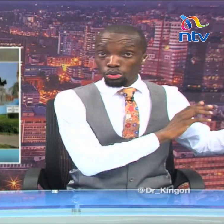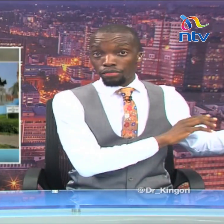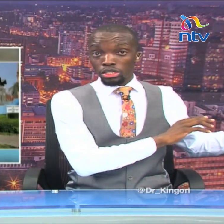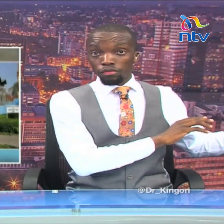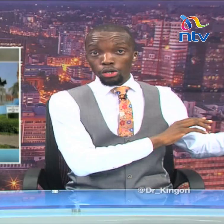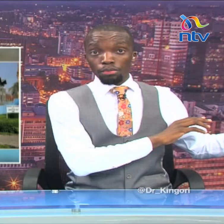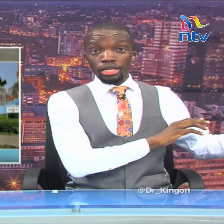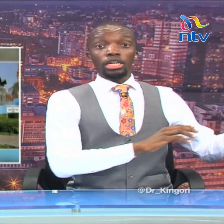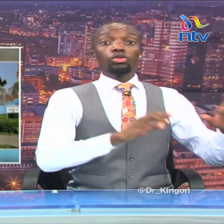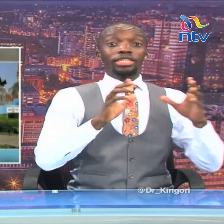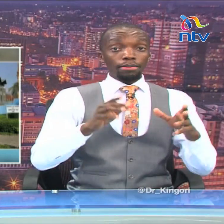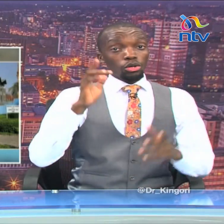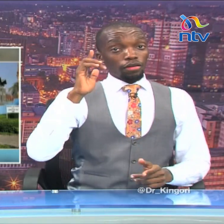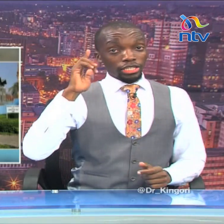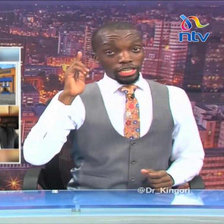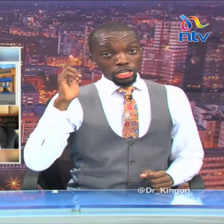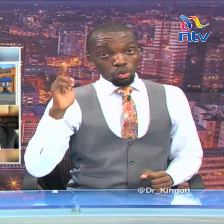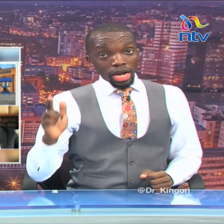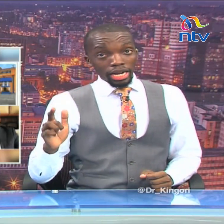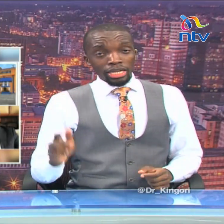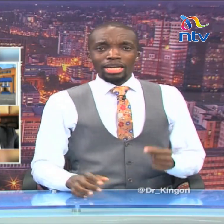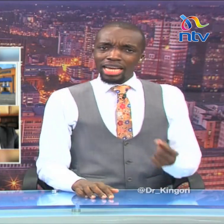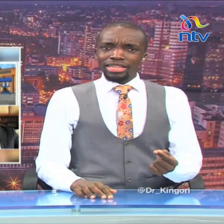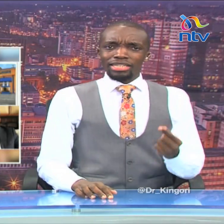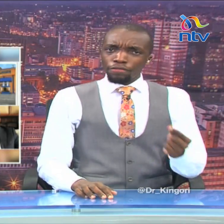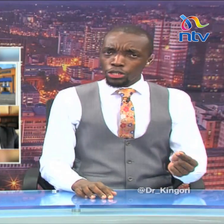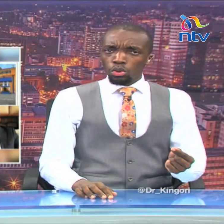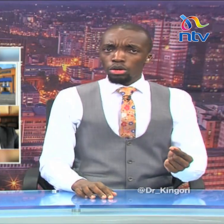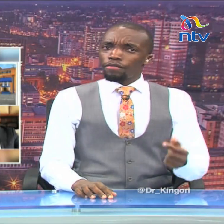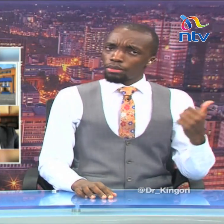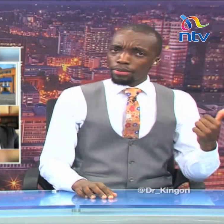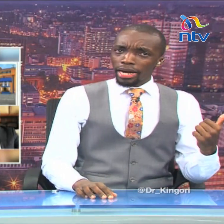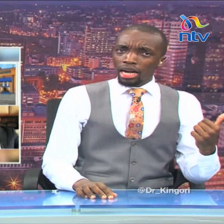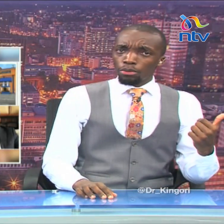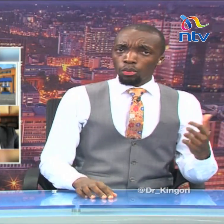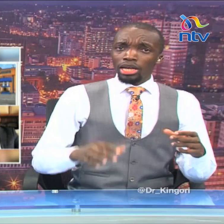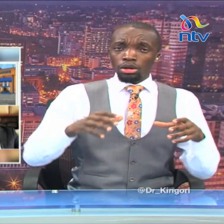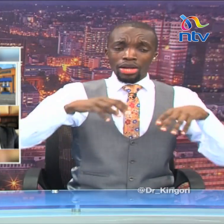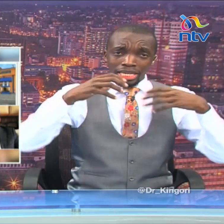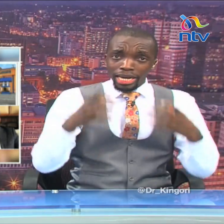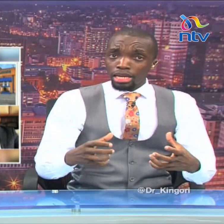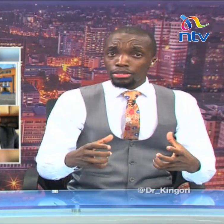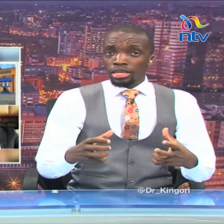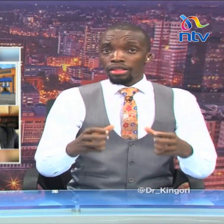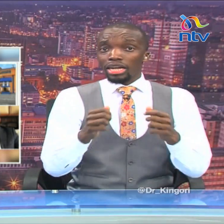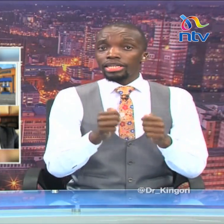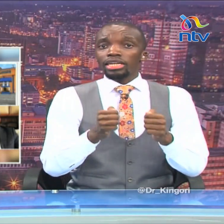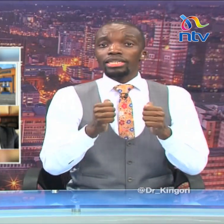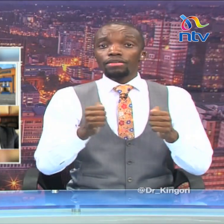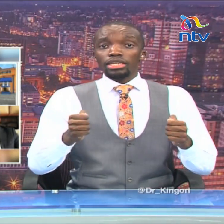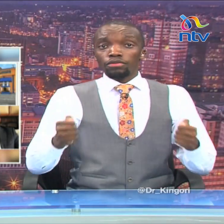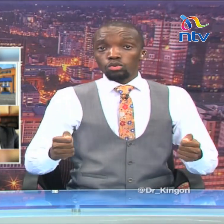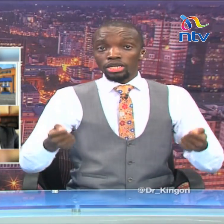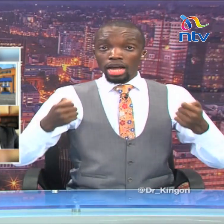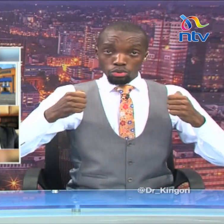that's the University of Nairobi, to Team University in Uganda. Yet there's a video, vile meseme kanapo, where he claims that he has